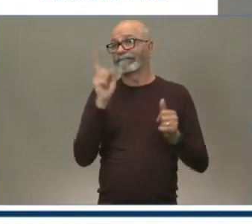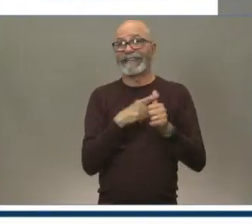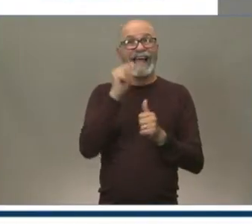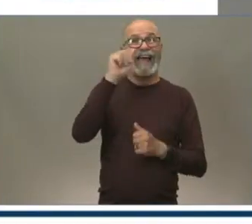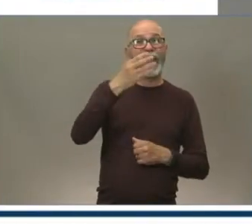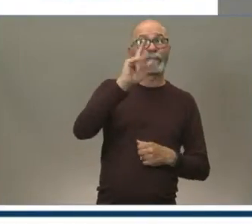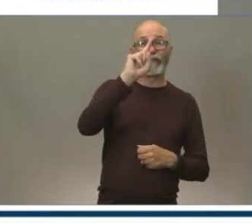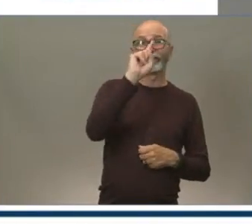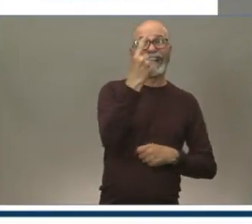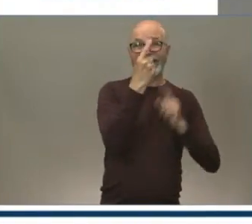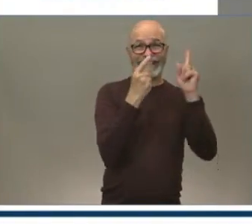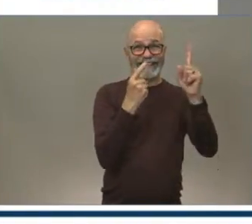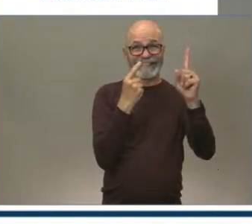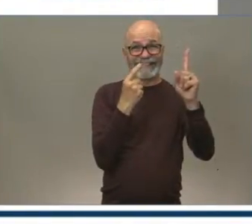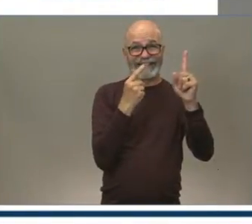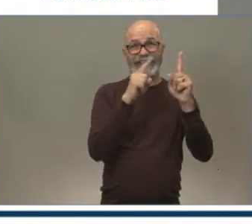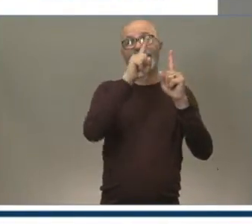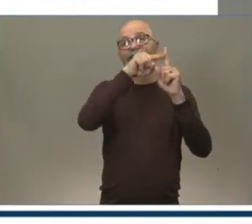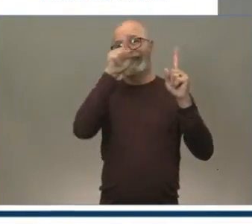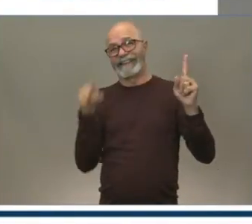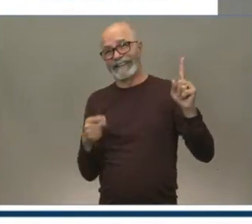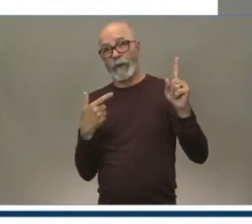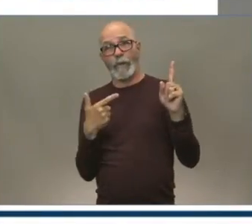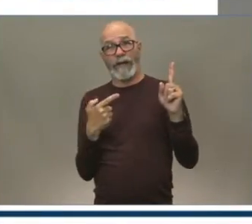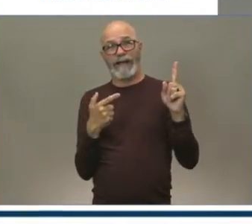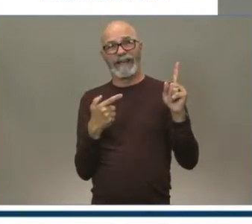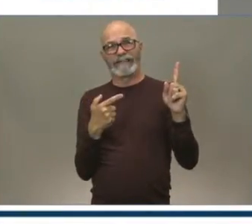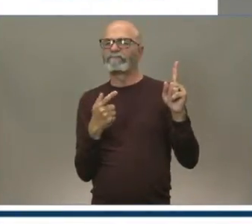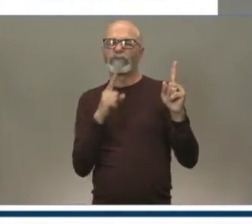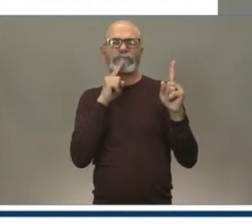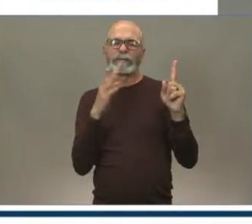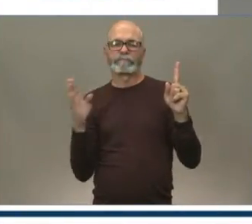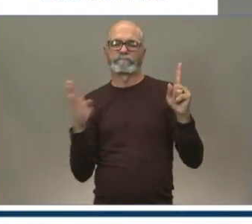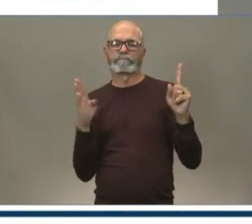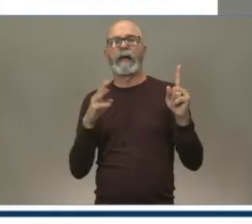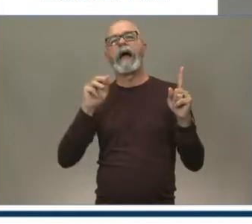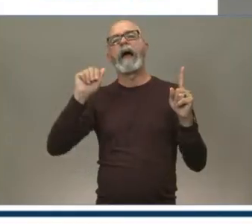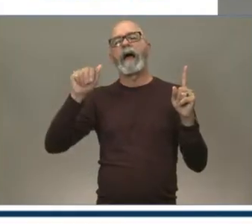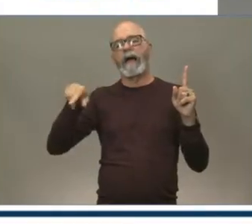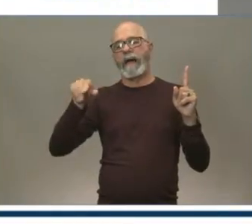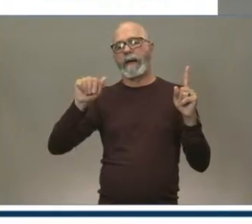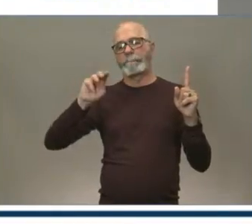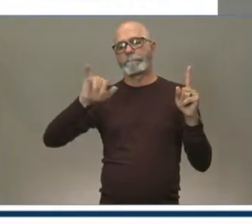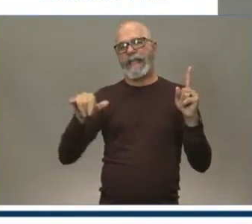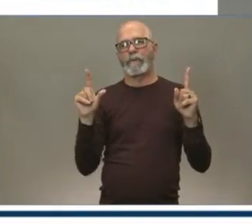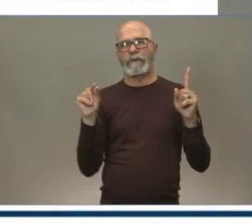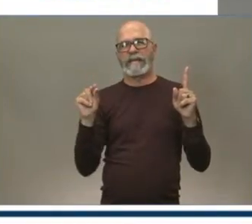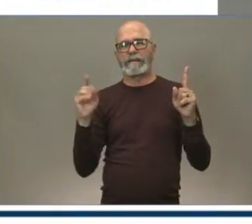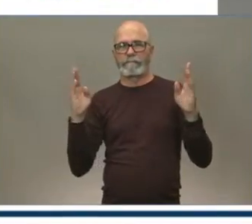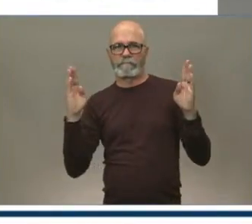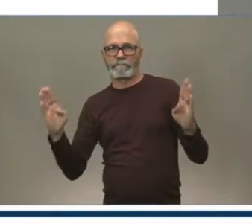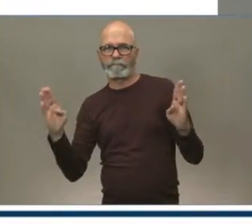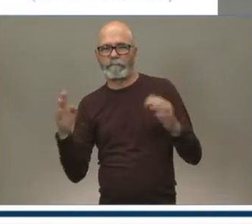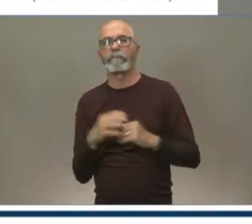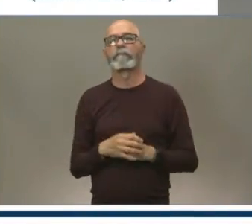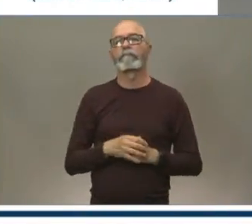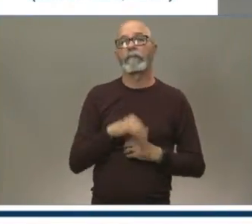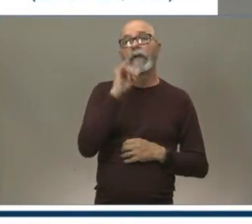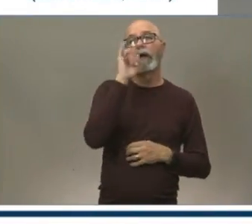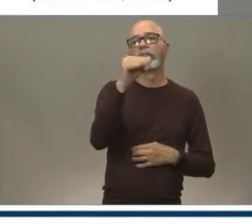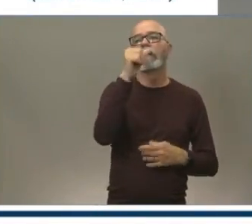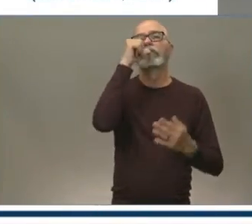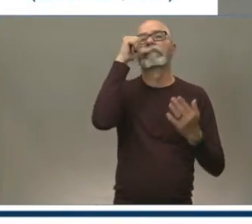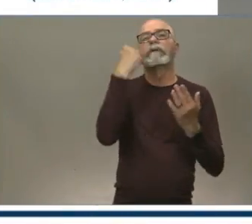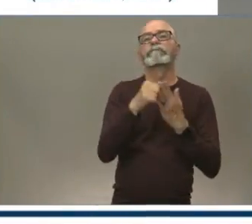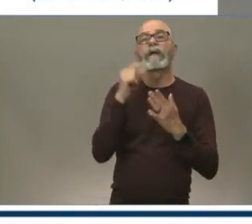property on or before May 20th. And the third one is a letter of acceptance for new employment, whether that's seasonal